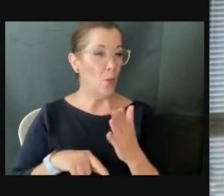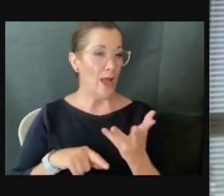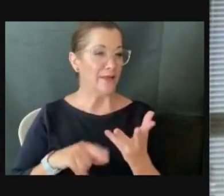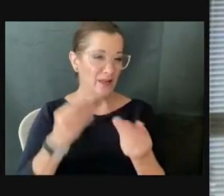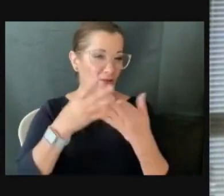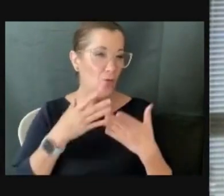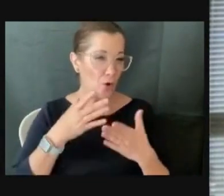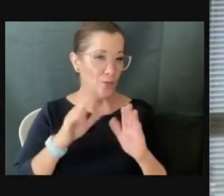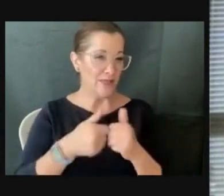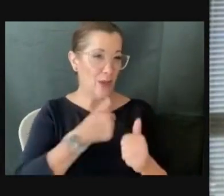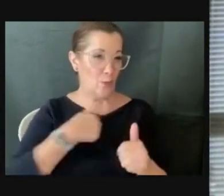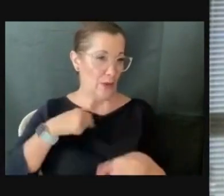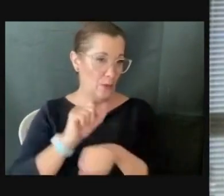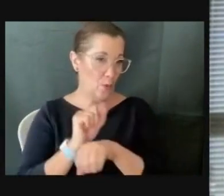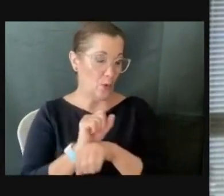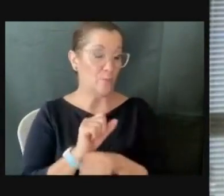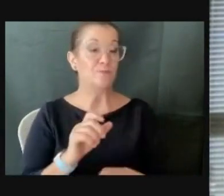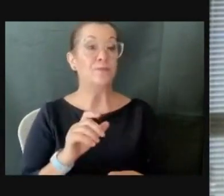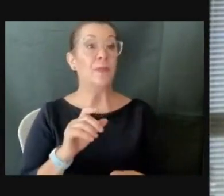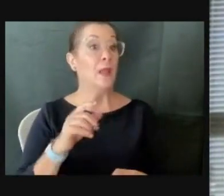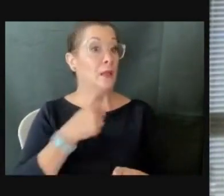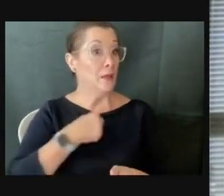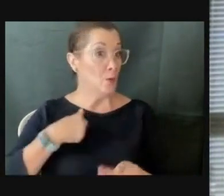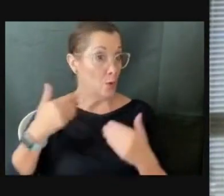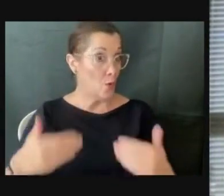do. So to get started here.